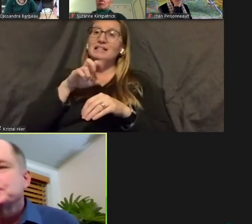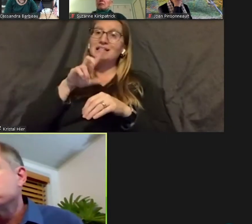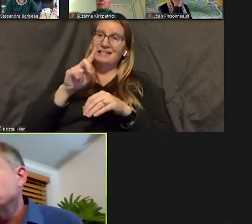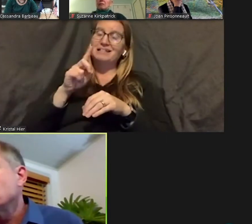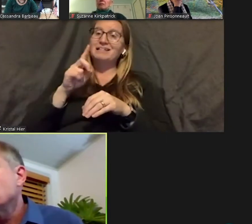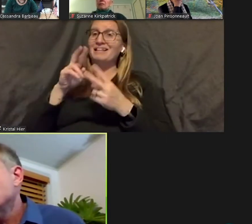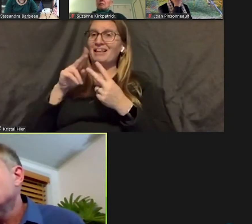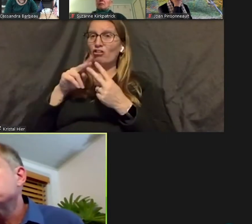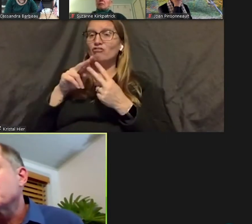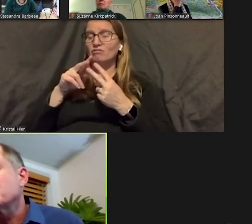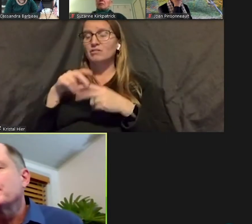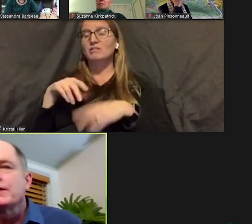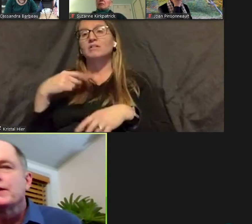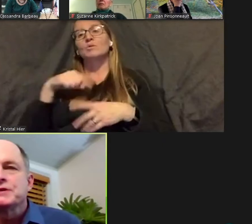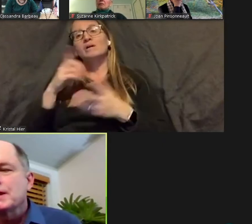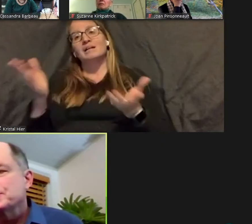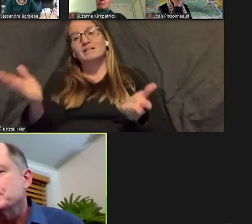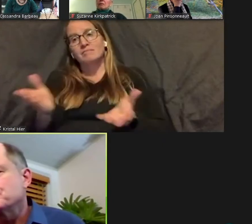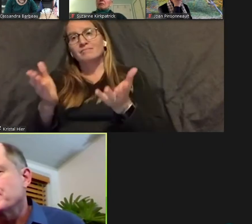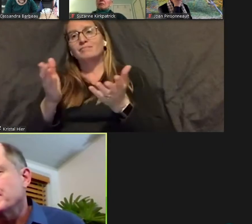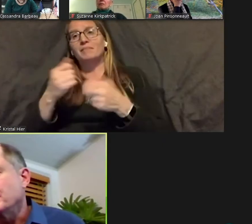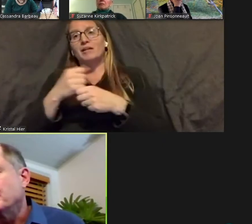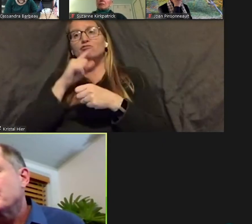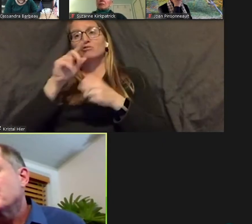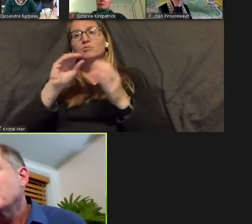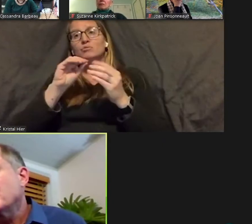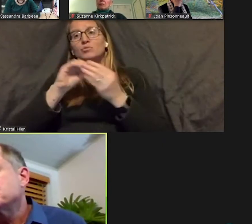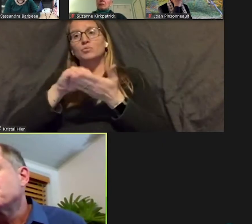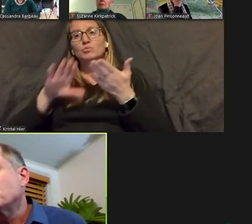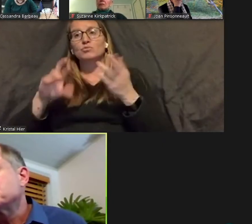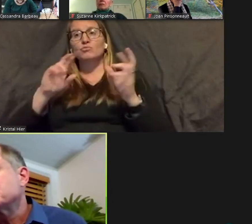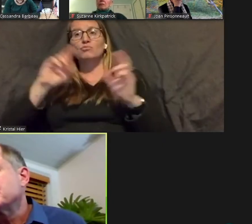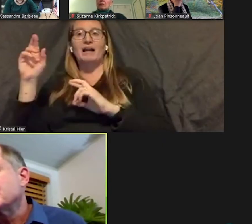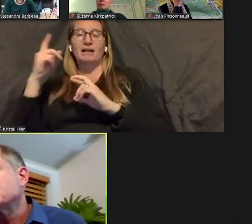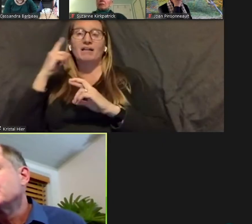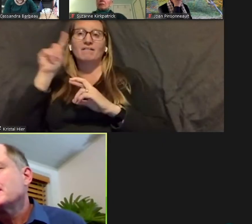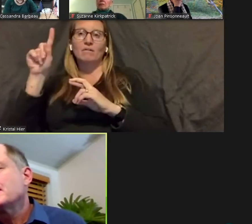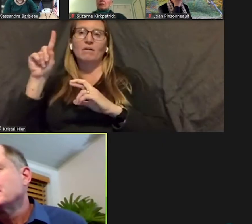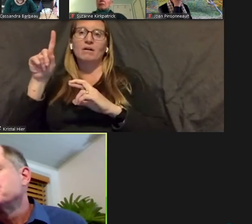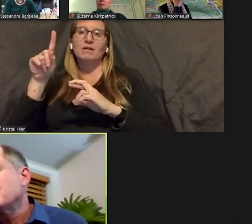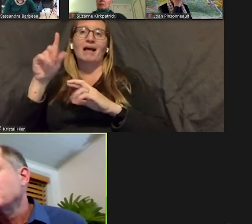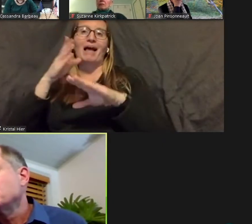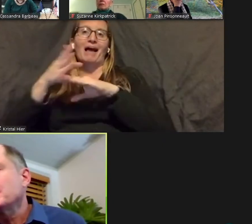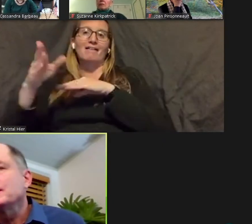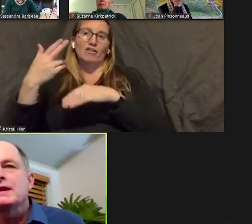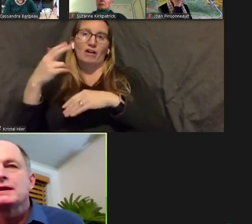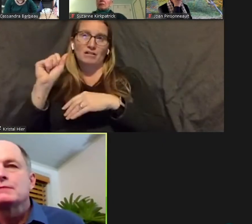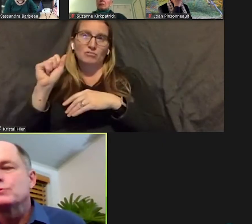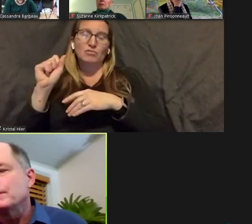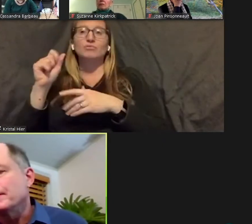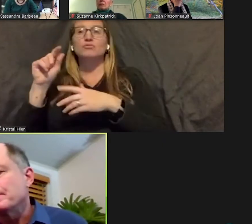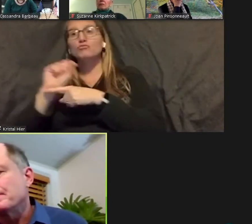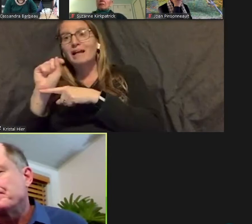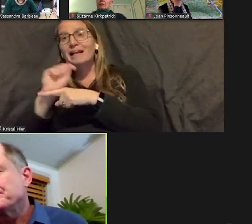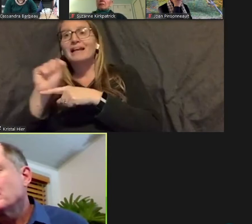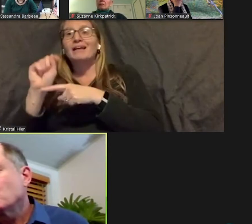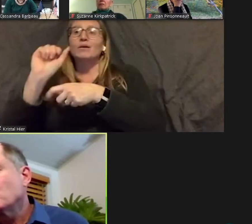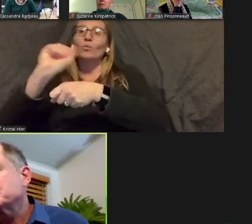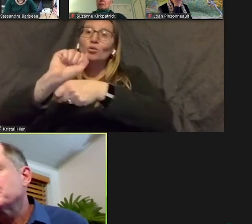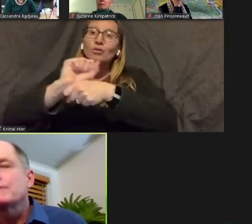successful transition to post-secondary education and training, and support success in obtaining and maintaining